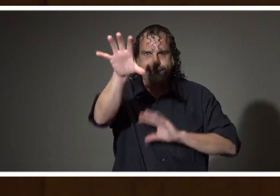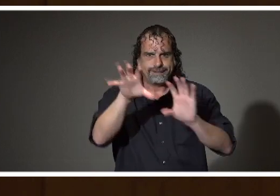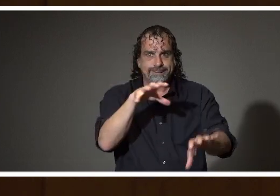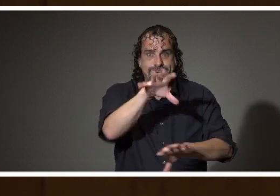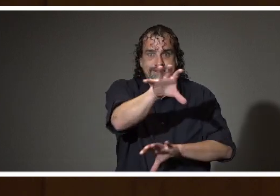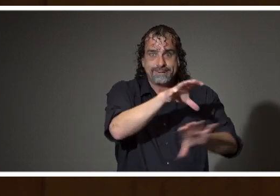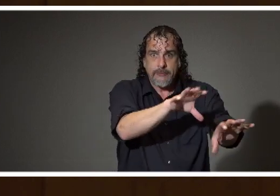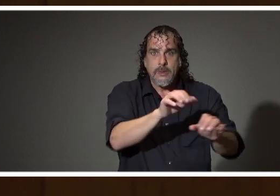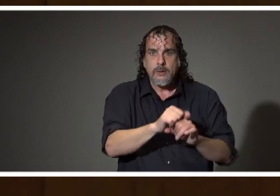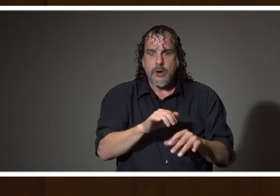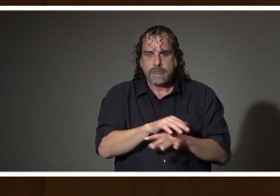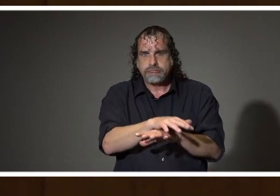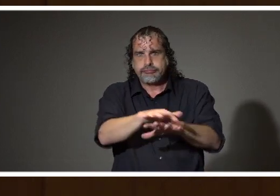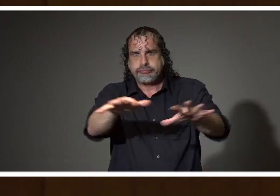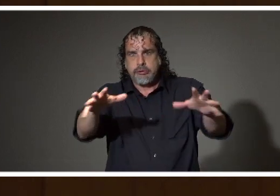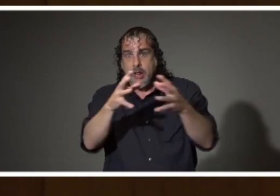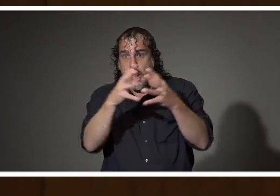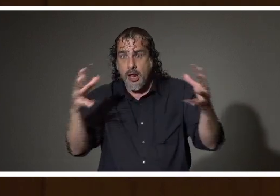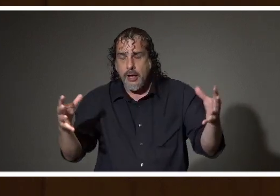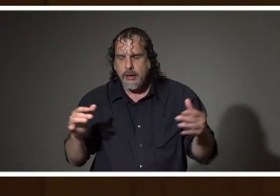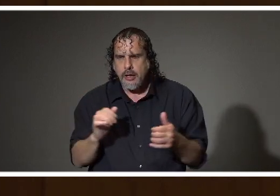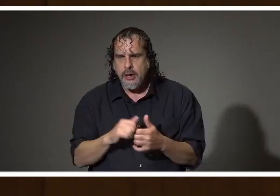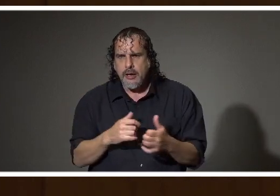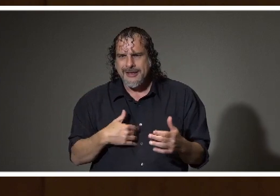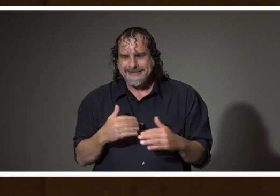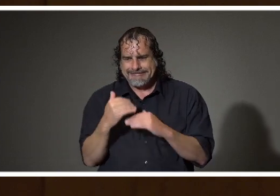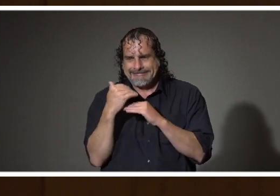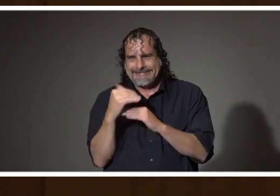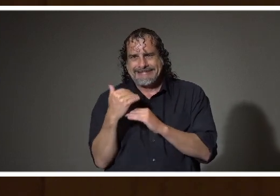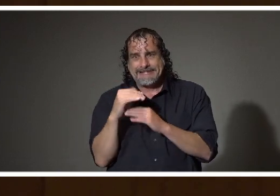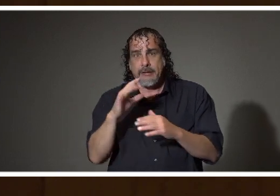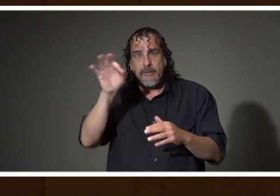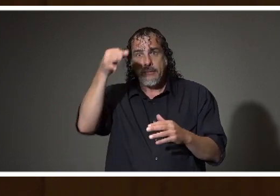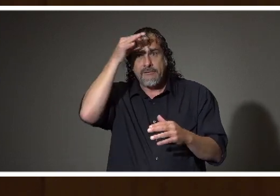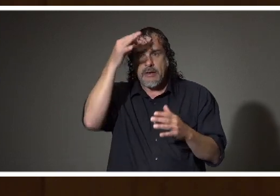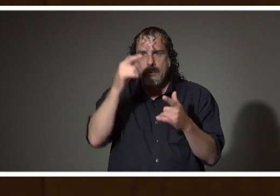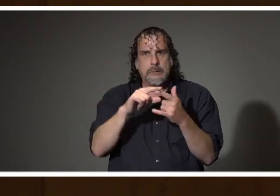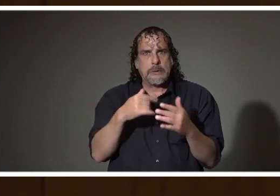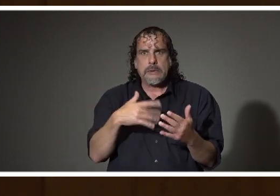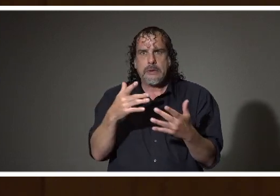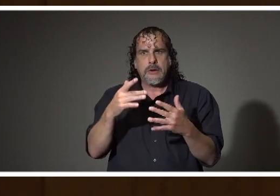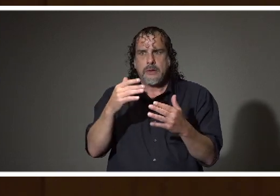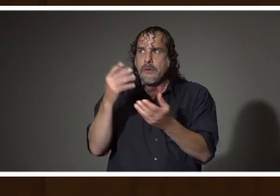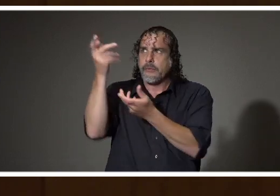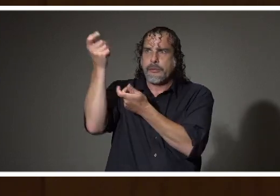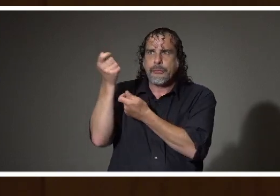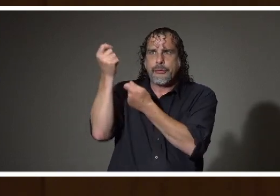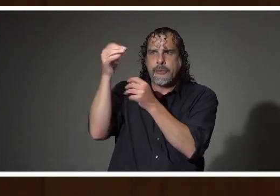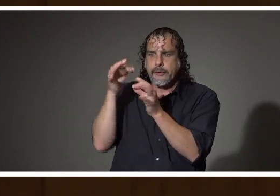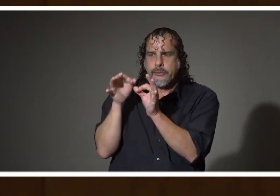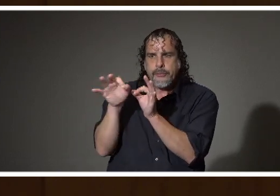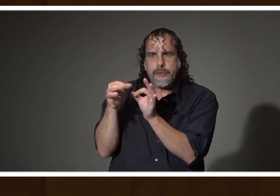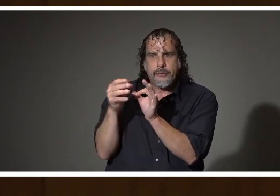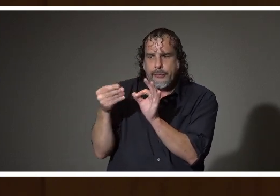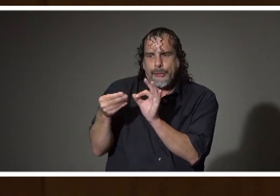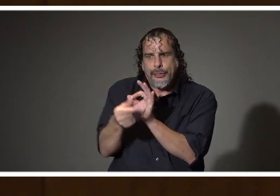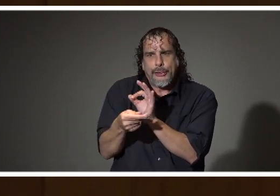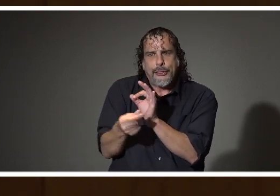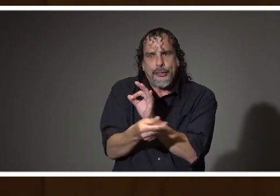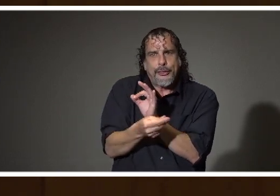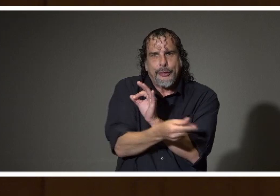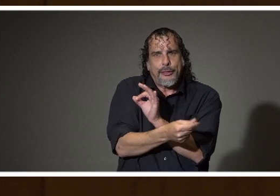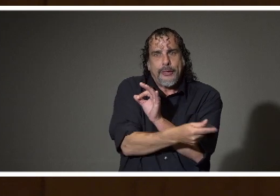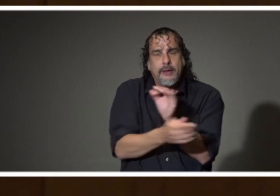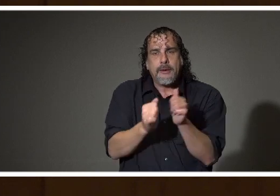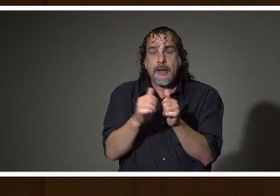areas of transmission. But it's so modest because our federal distribution is extremely low. But hopefully that'll change in the future.